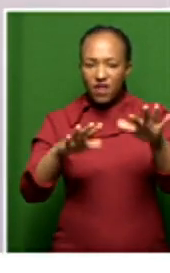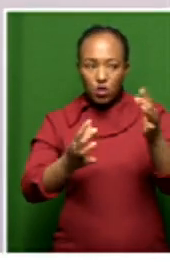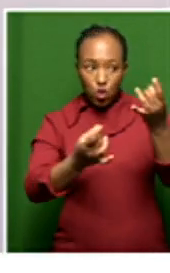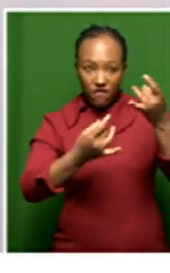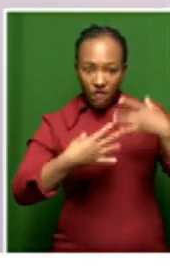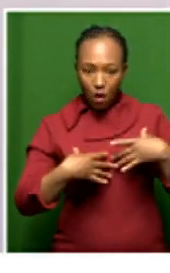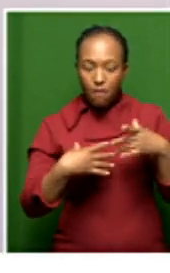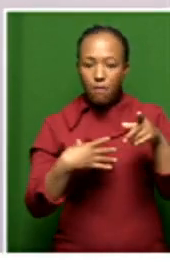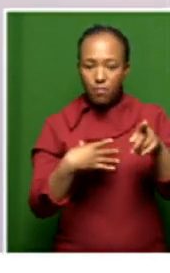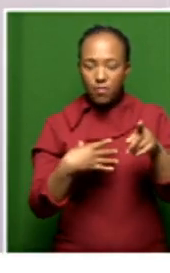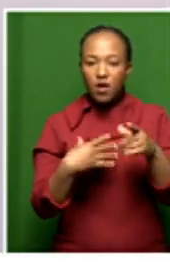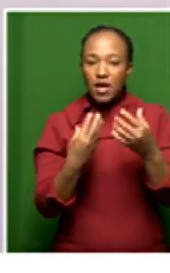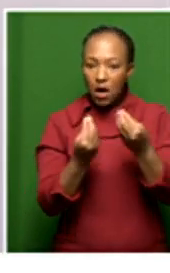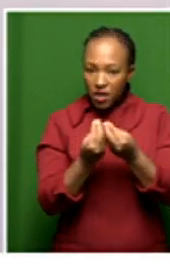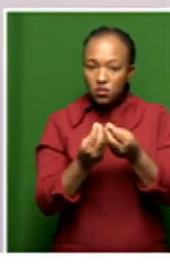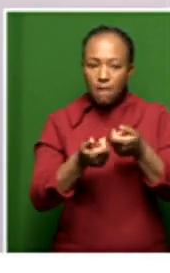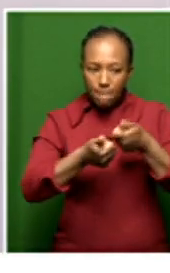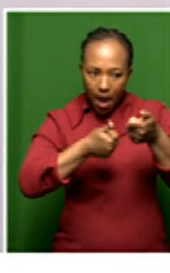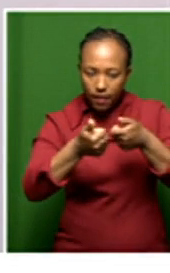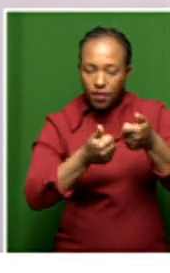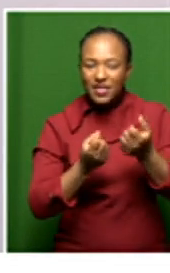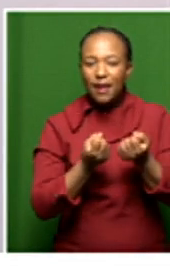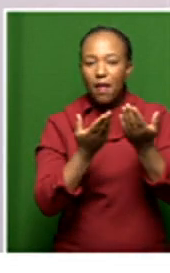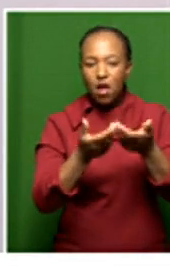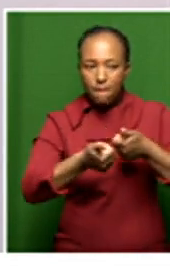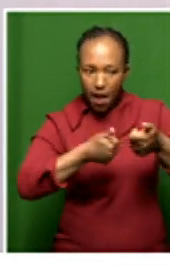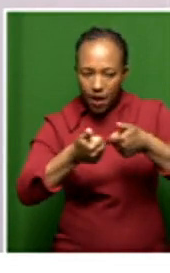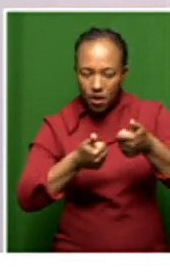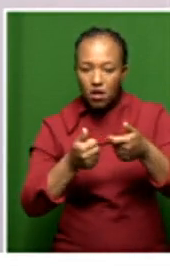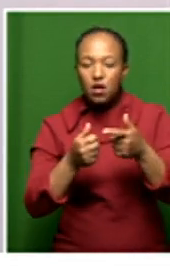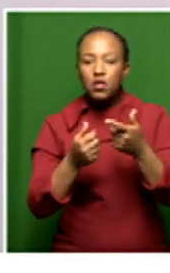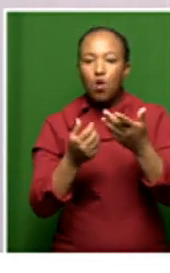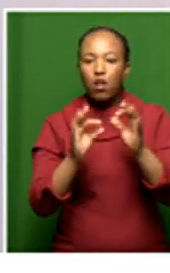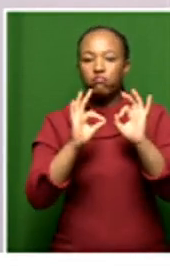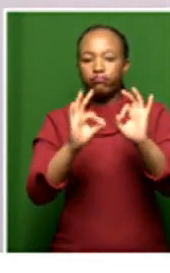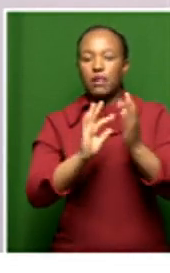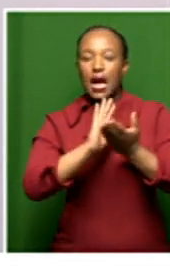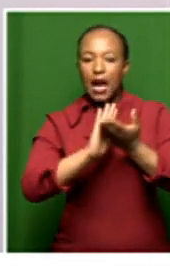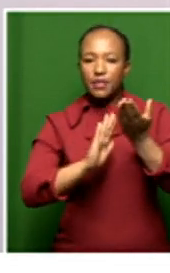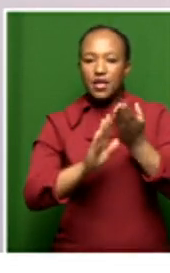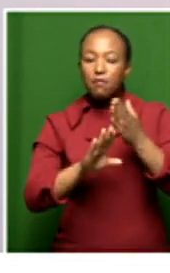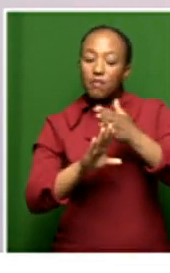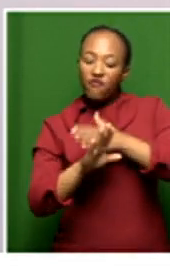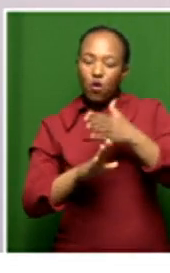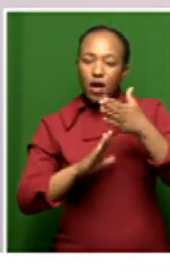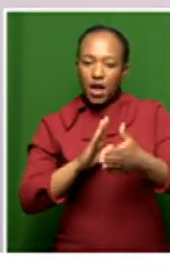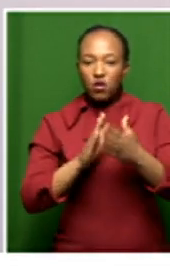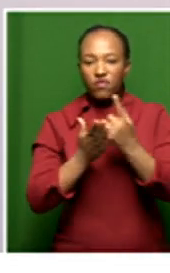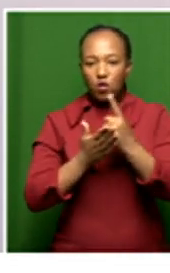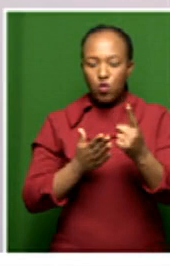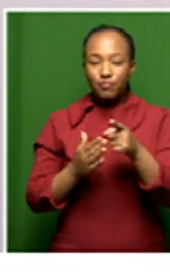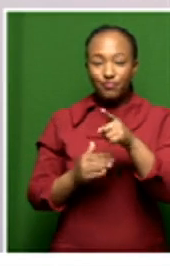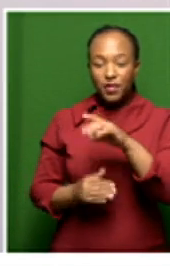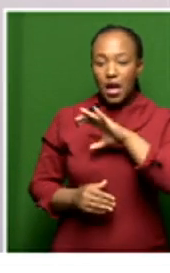are receiving these products back. They will give us a proper update by the end of this week. So yes, consumers are responding